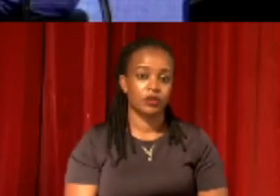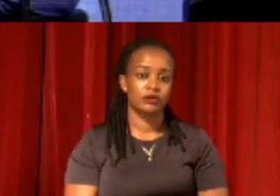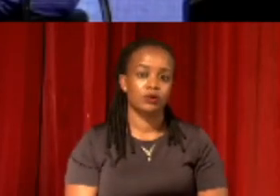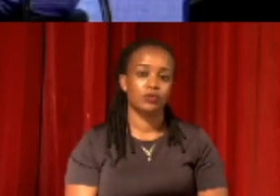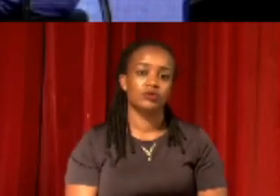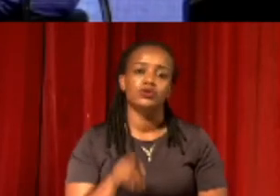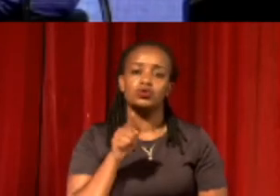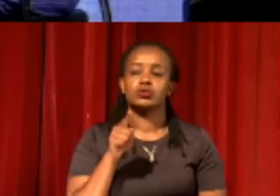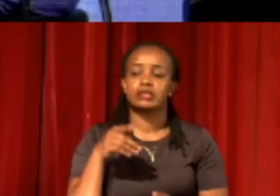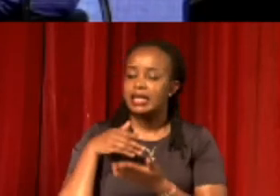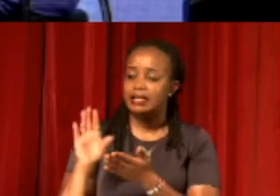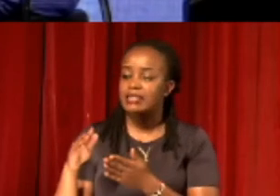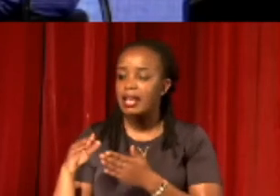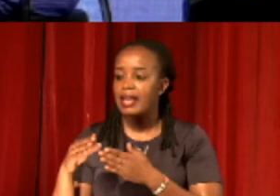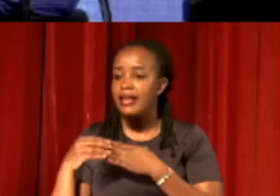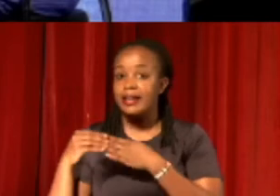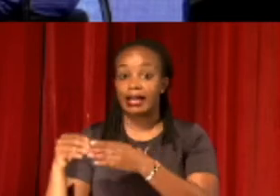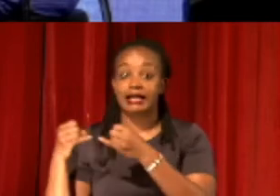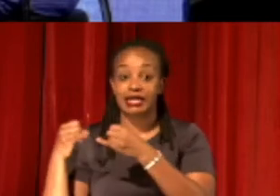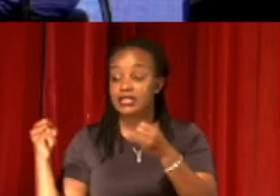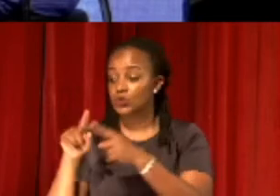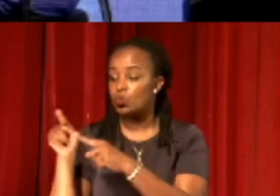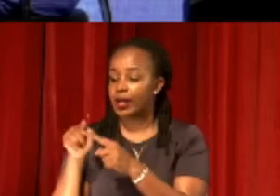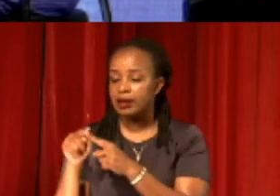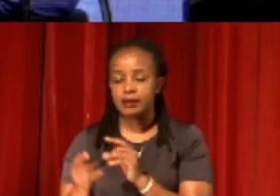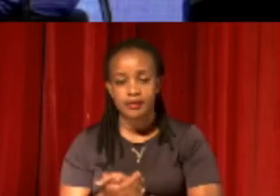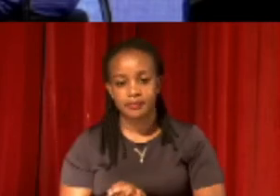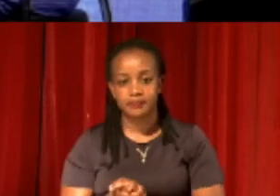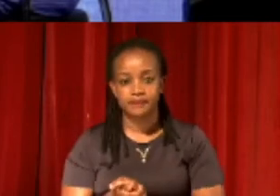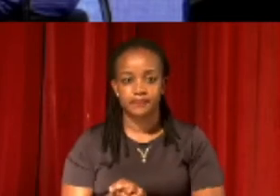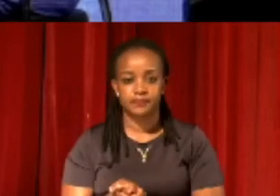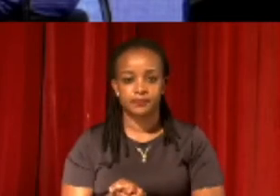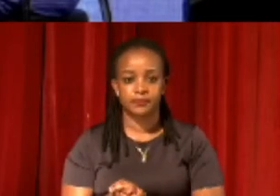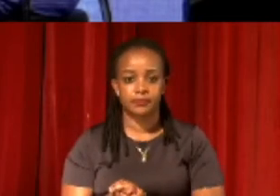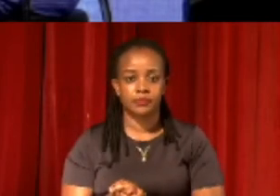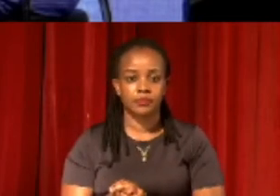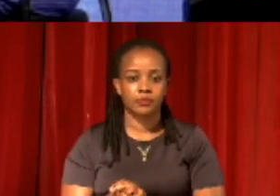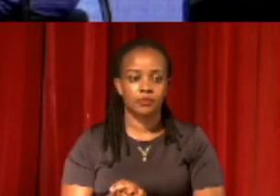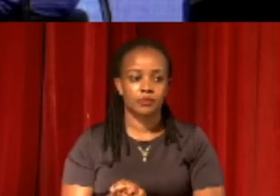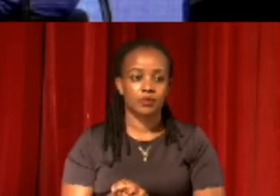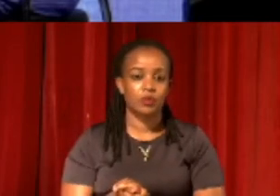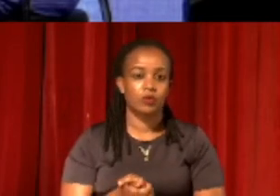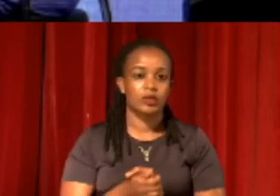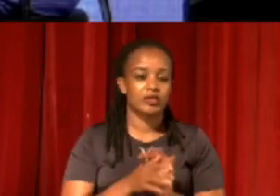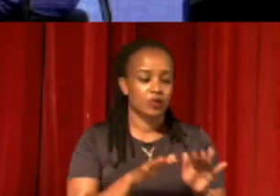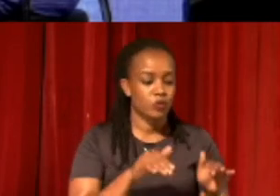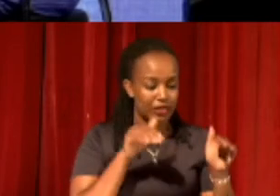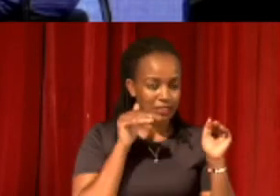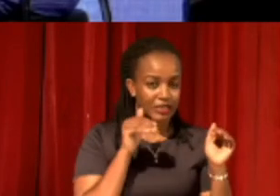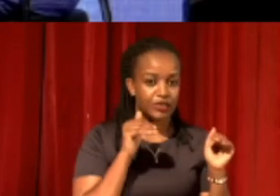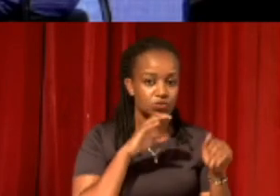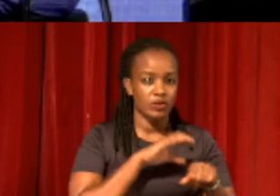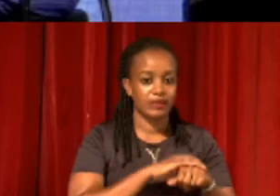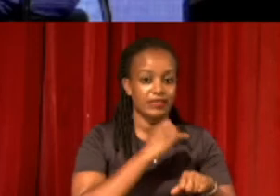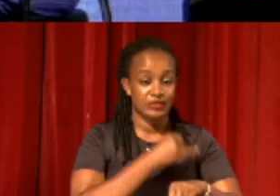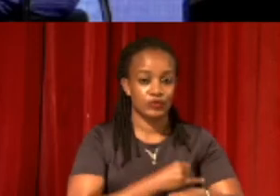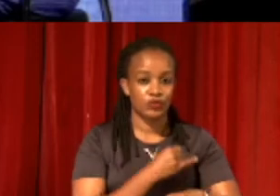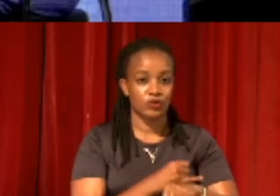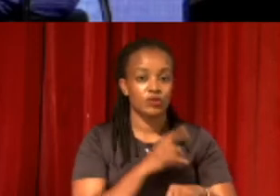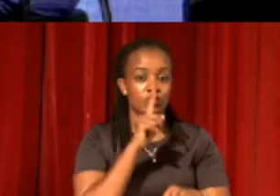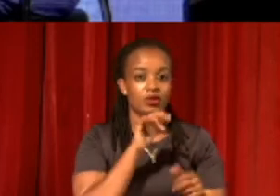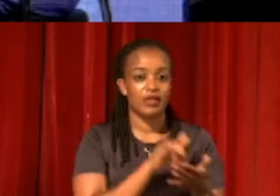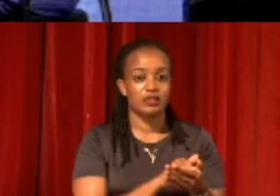send out these guidelines? When are you likely to send out these guidelines? We're actually waiting to have this discussion. Okay. So that we can